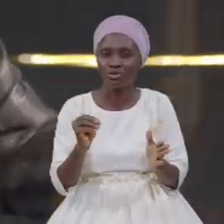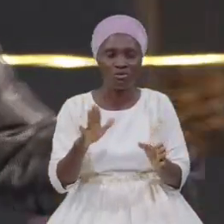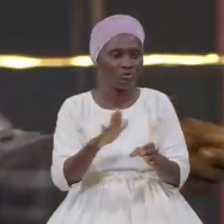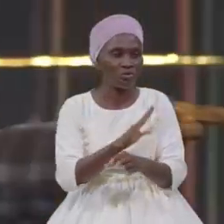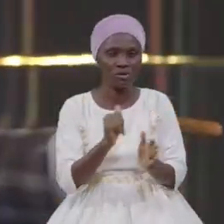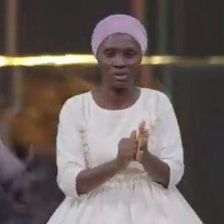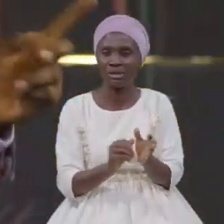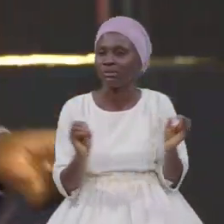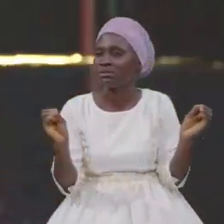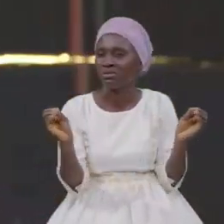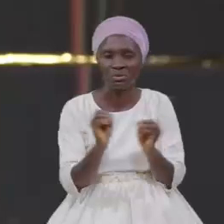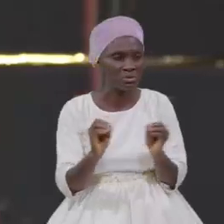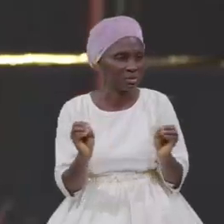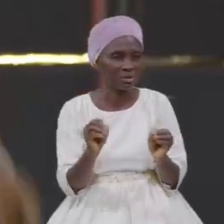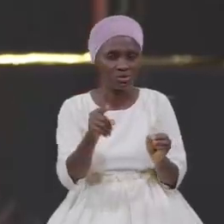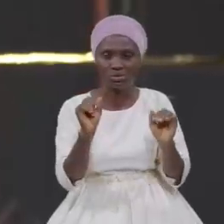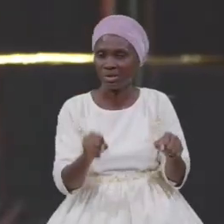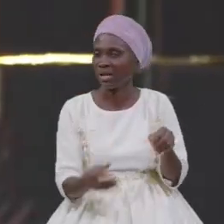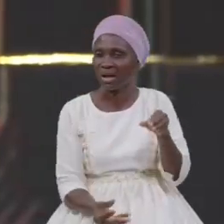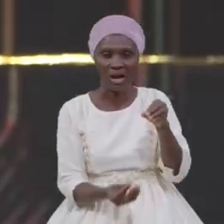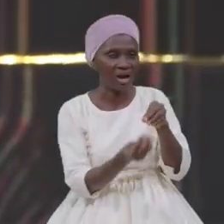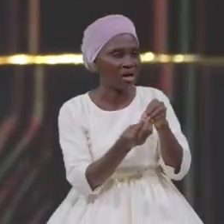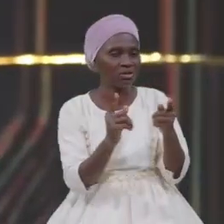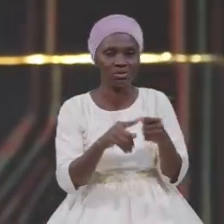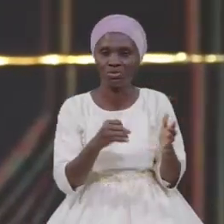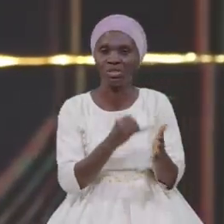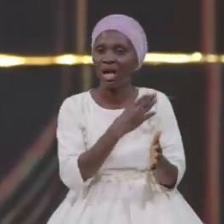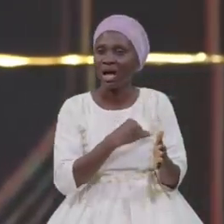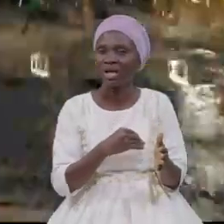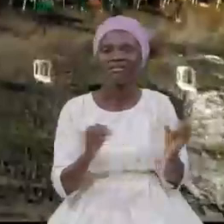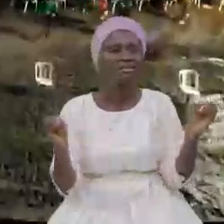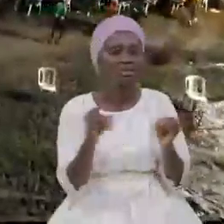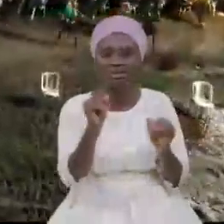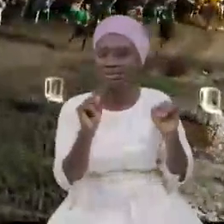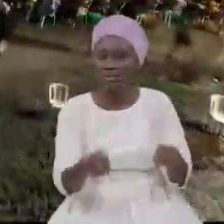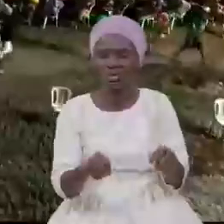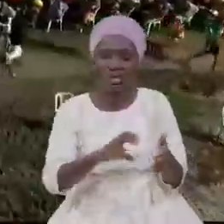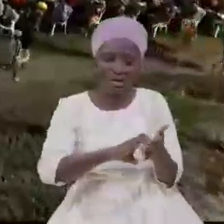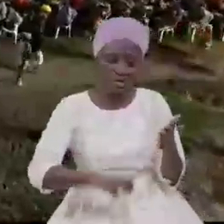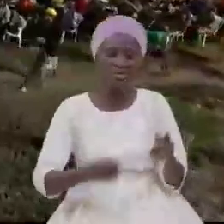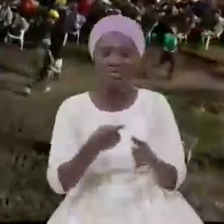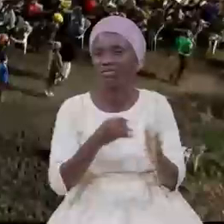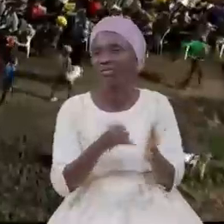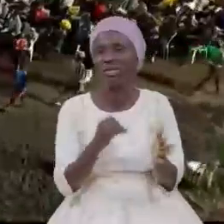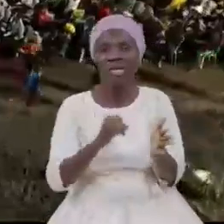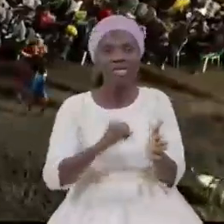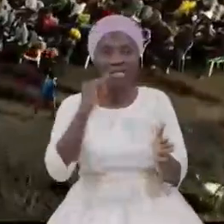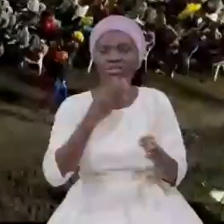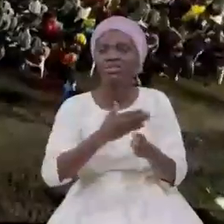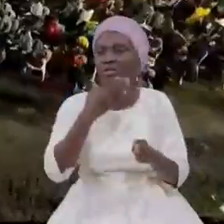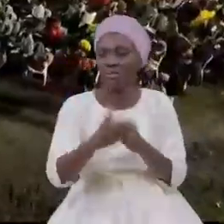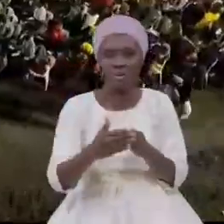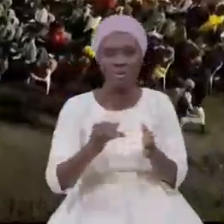can add to it. There's nothing you can take away from it. It's sufficient. It's complete. It's